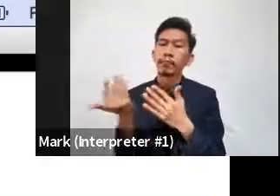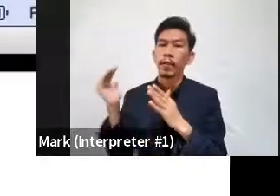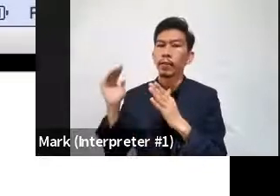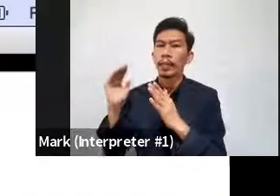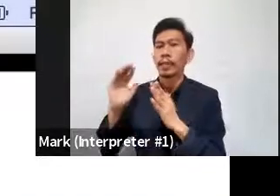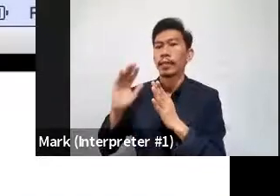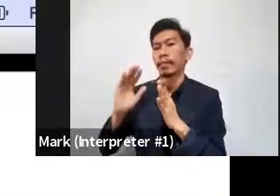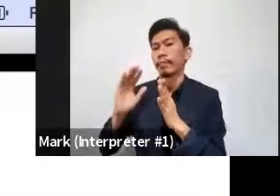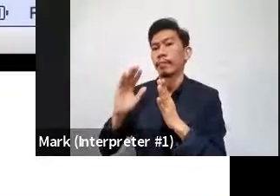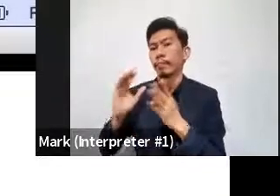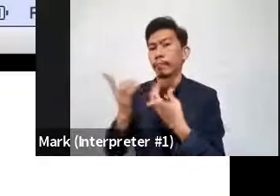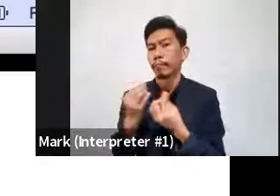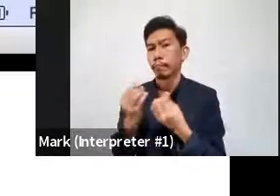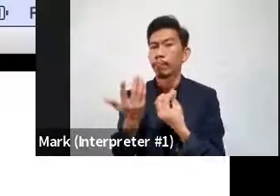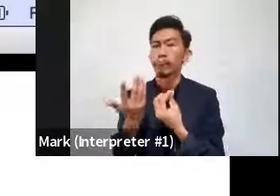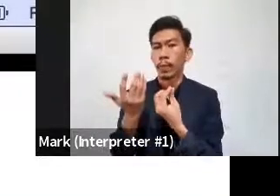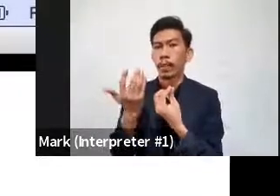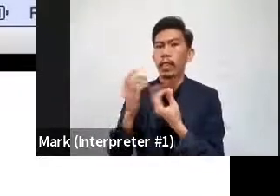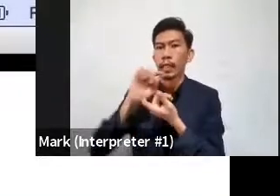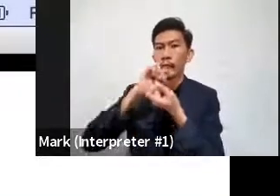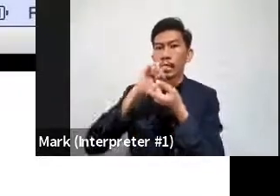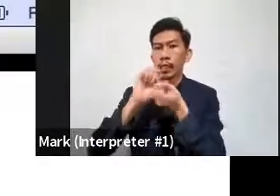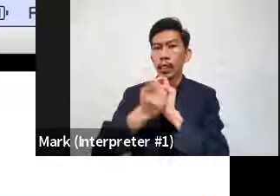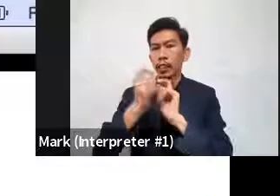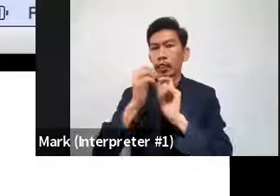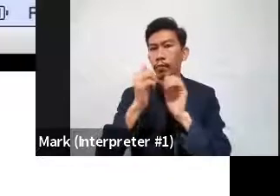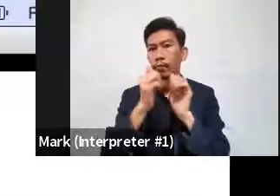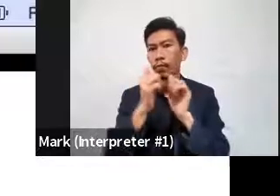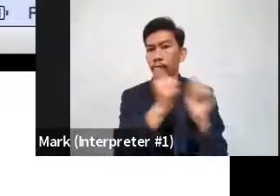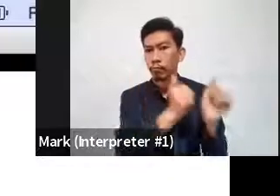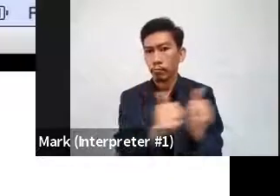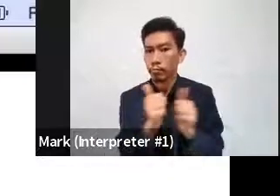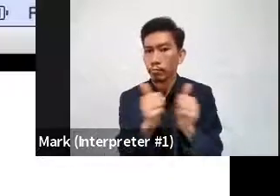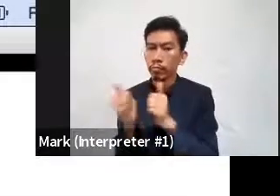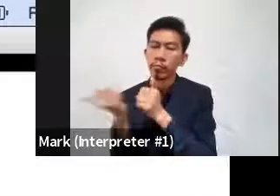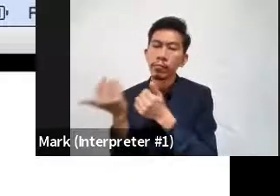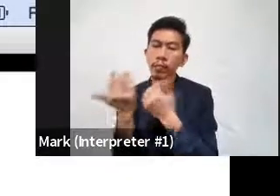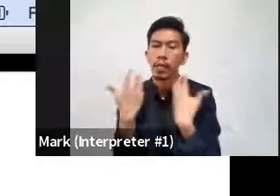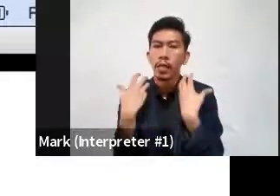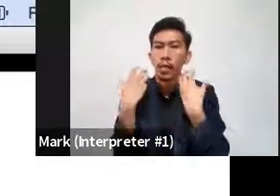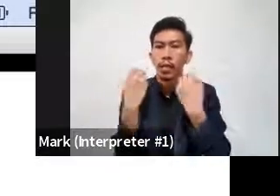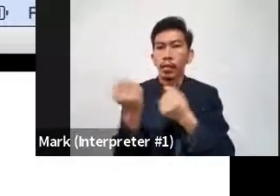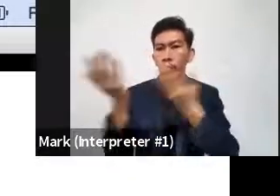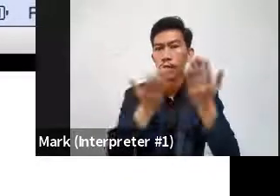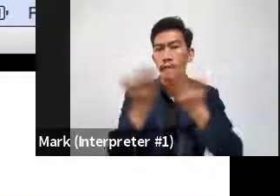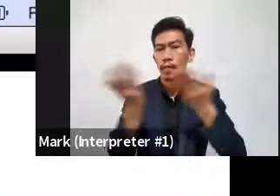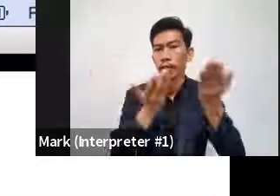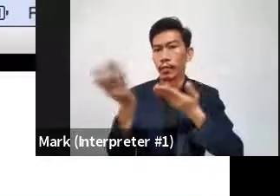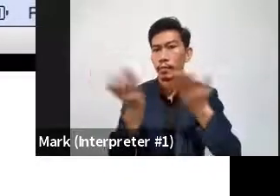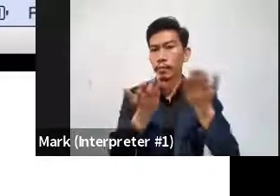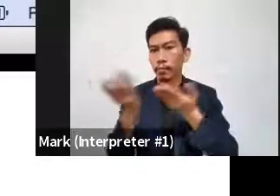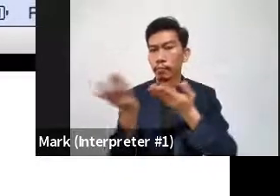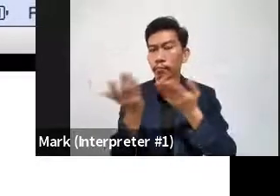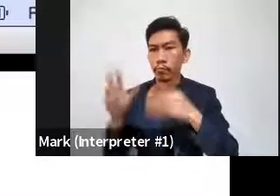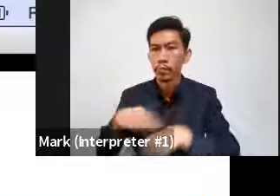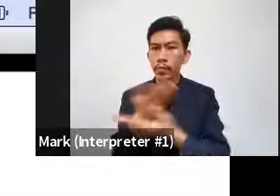course, rearranging how our health system is, how our services are being delivered through